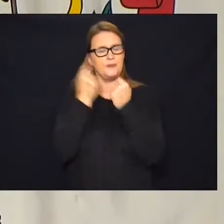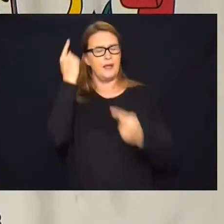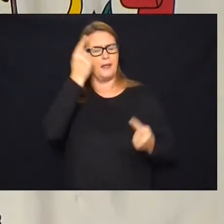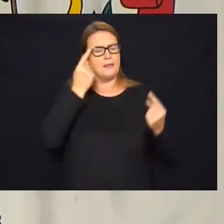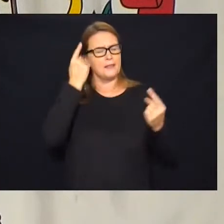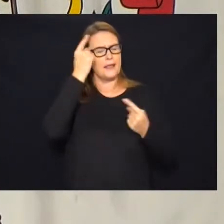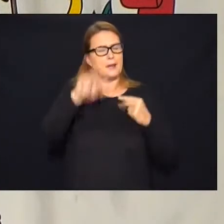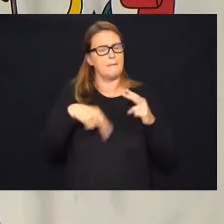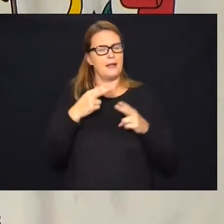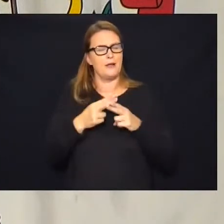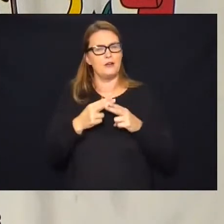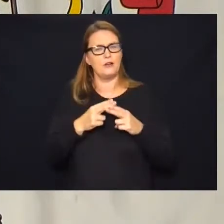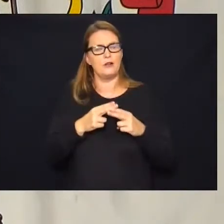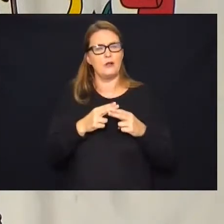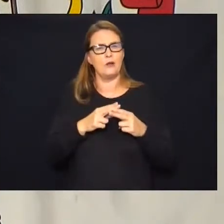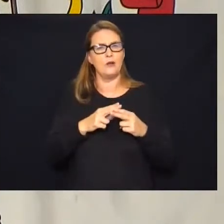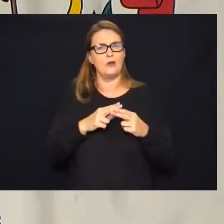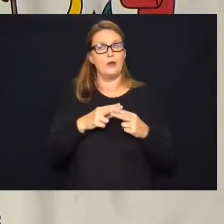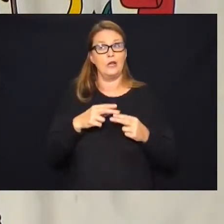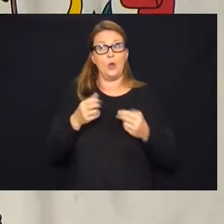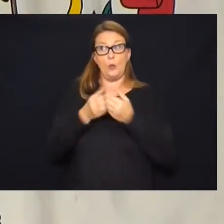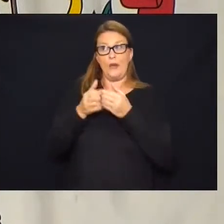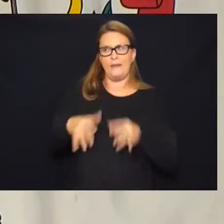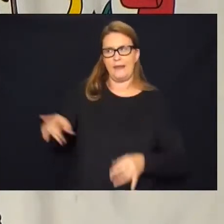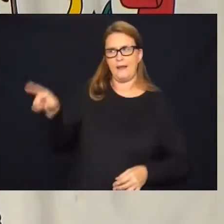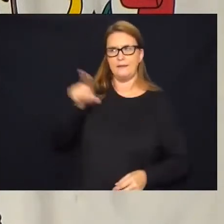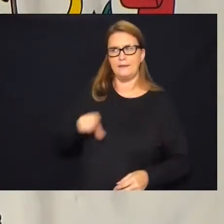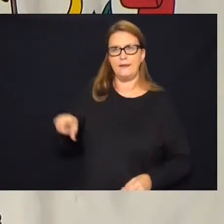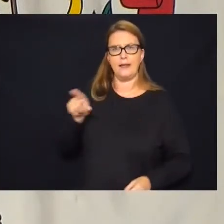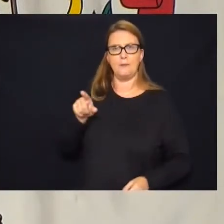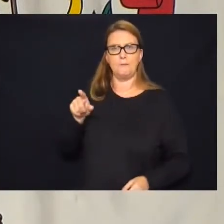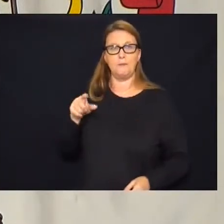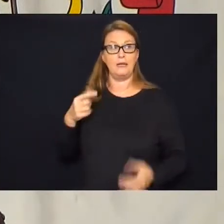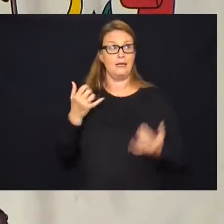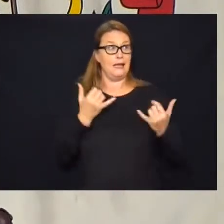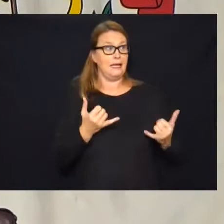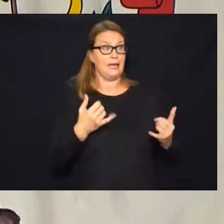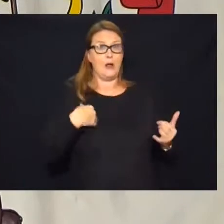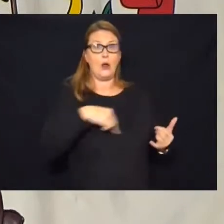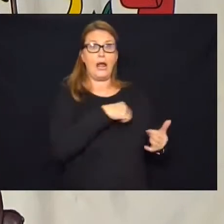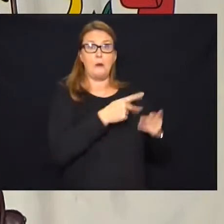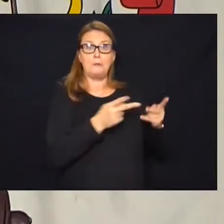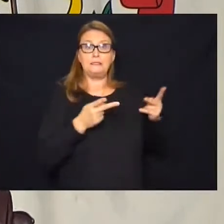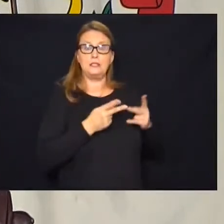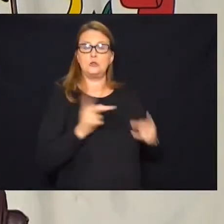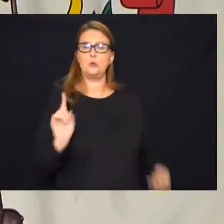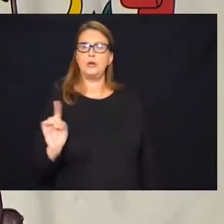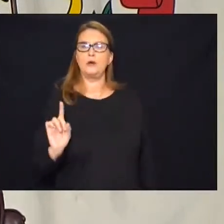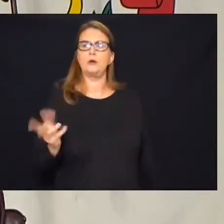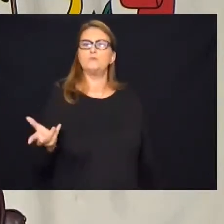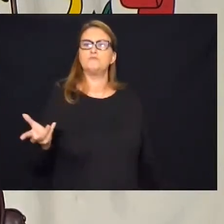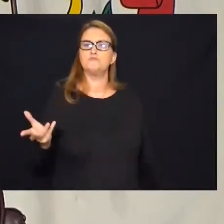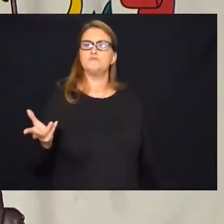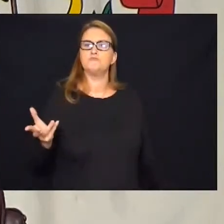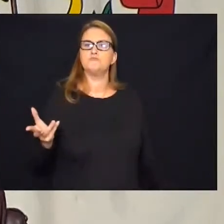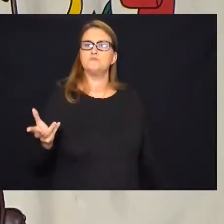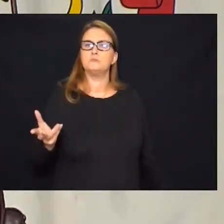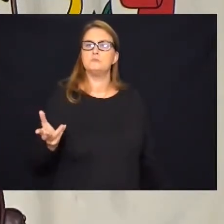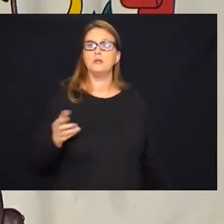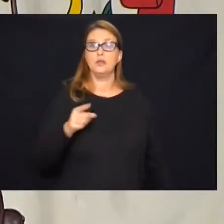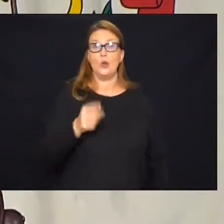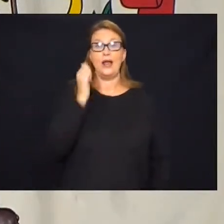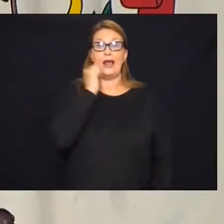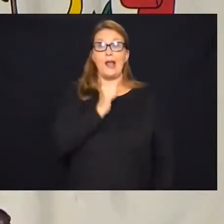question. Where would we have been without them? Really and truly, if you'd had the average,